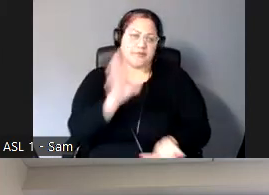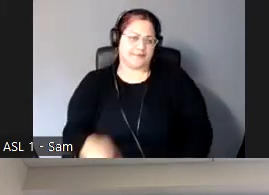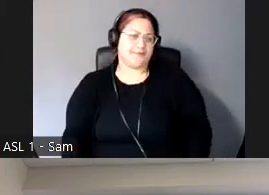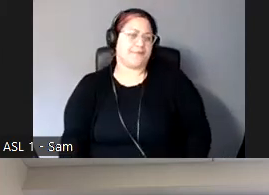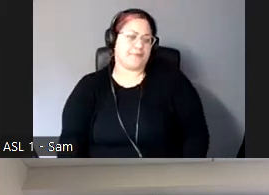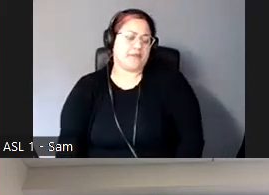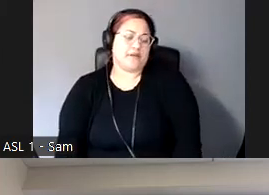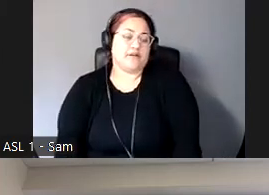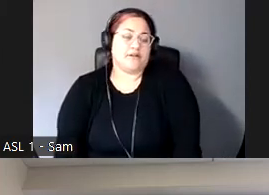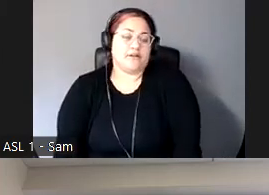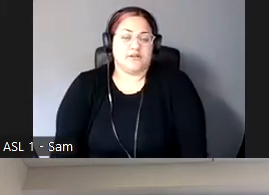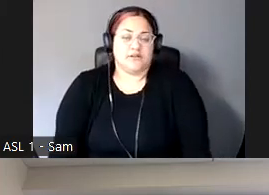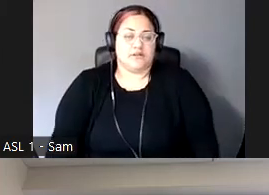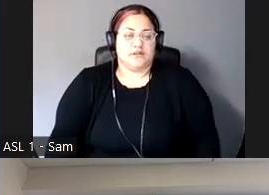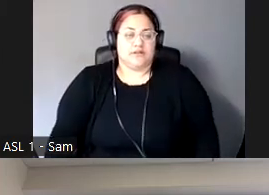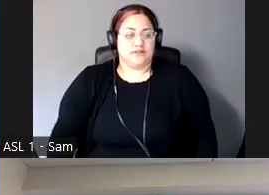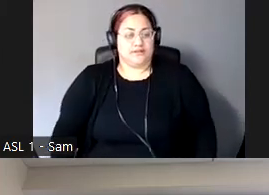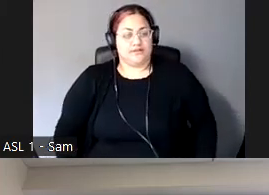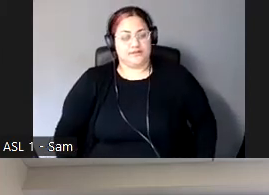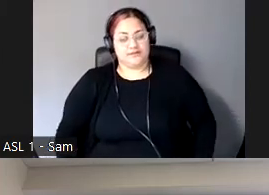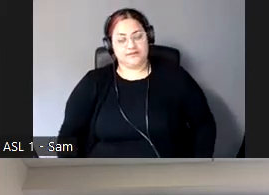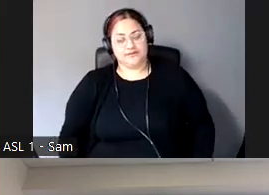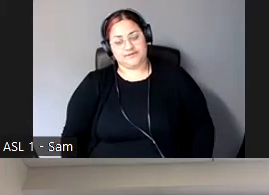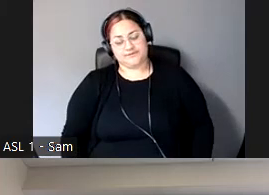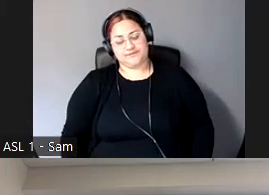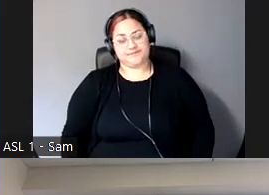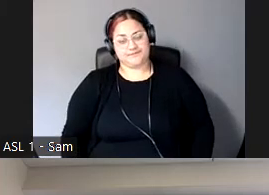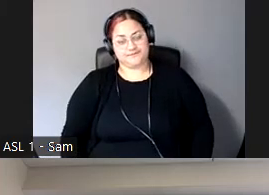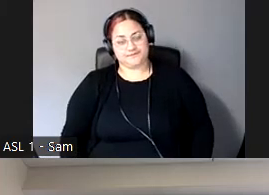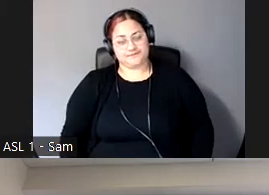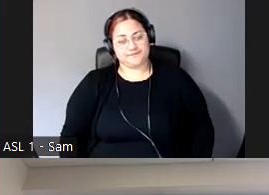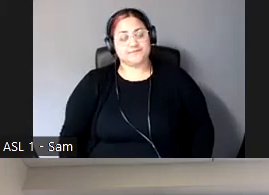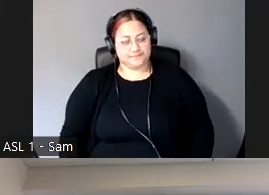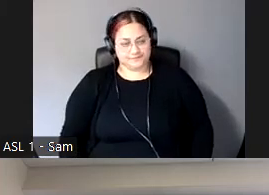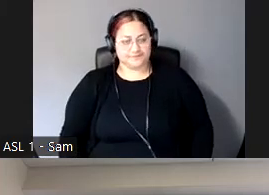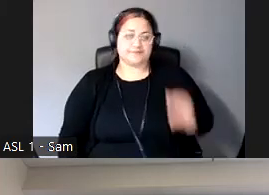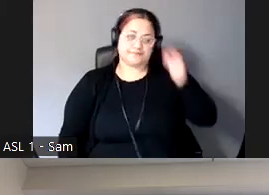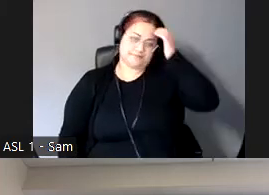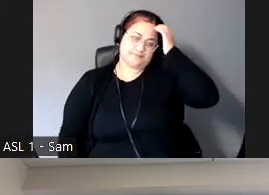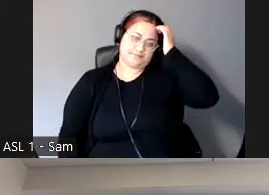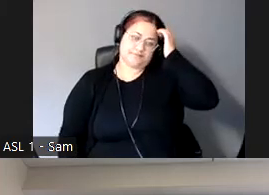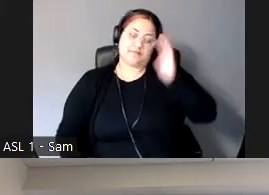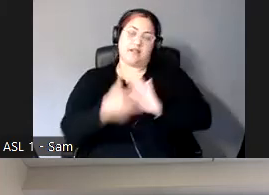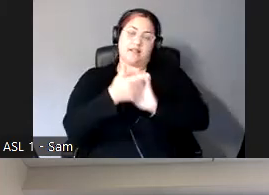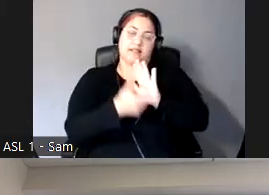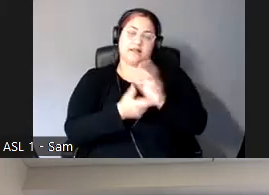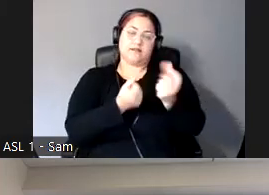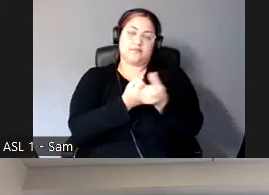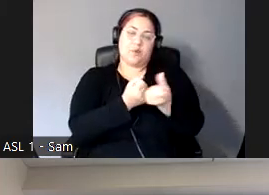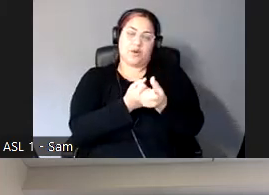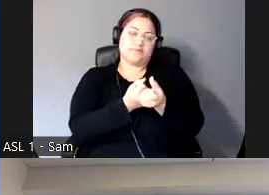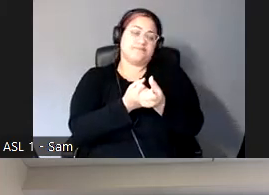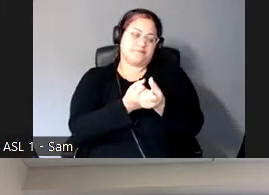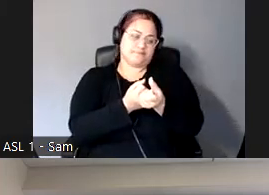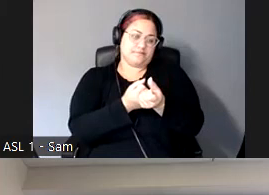Other legal avenues that could be also available is the Advocacy Center for the